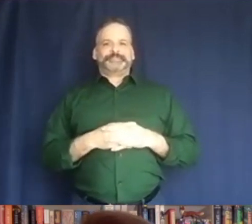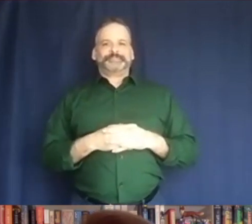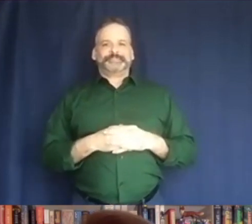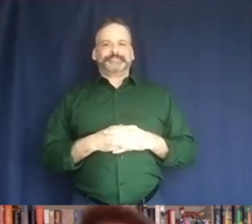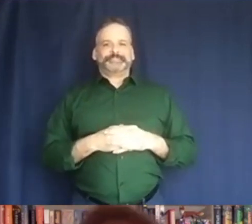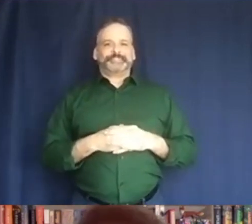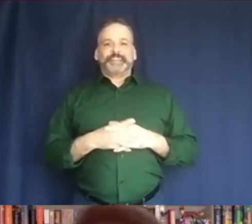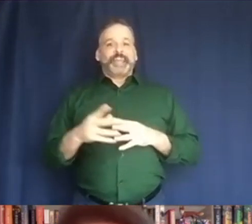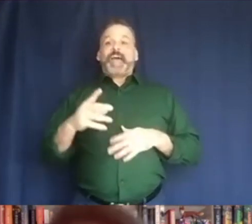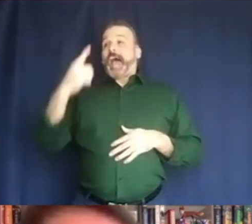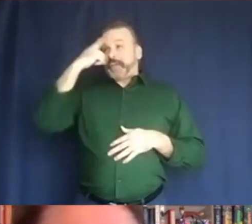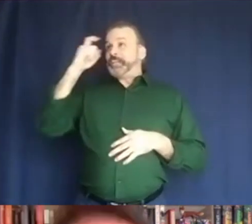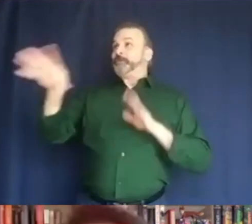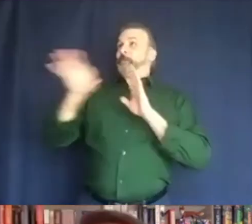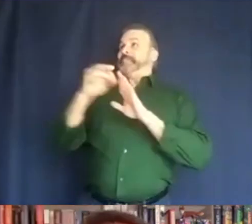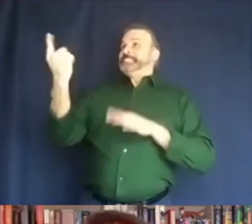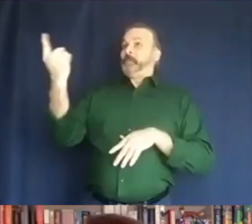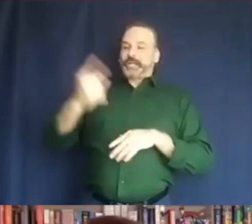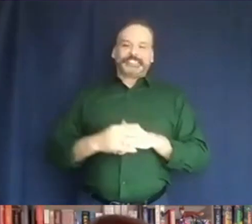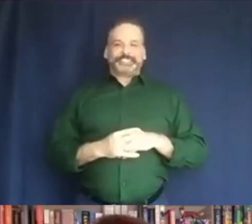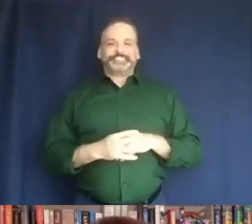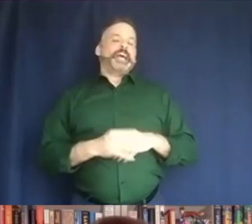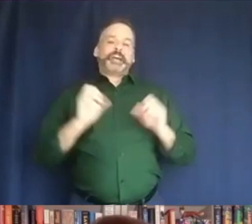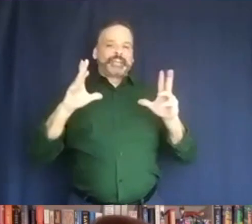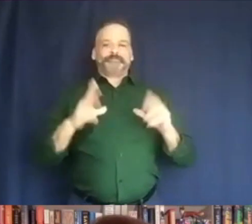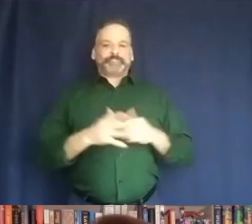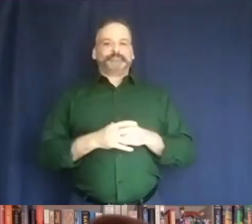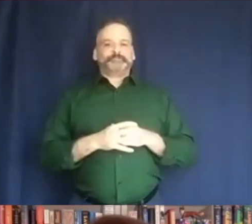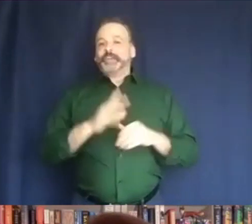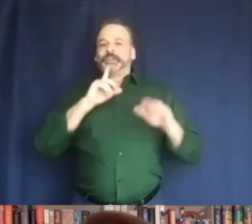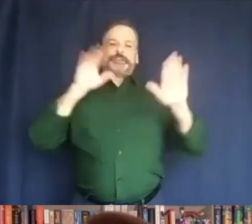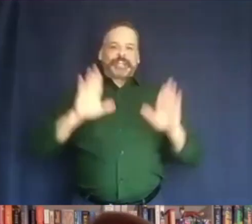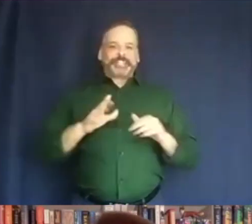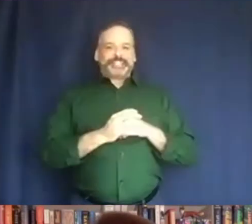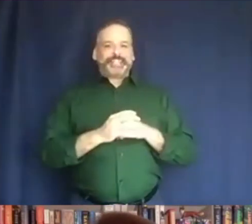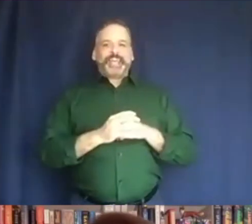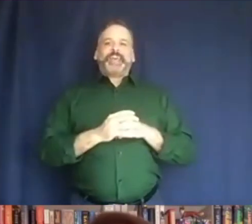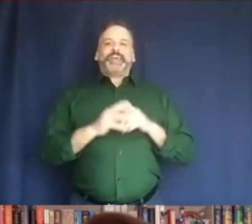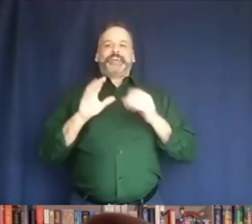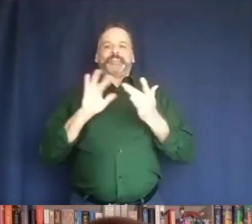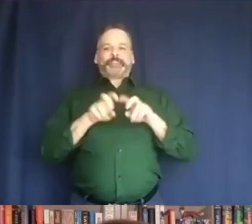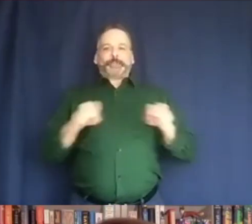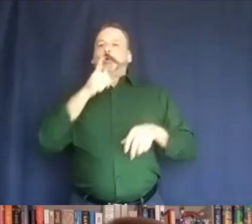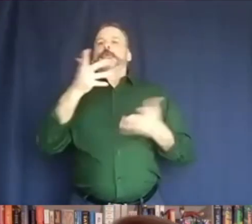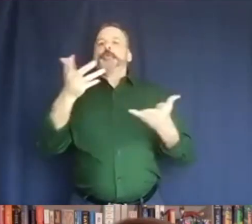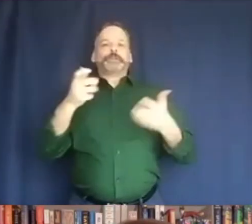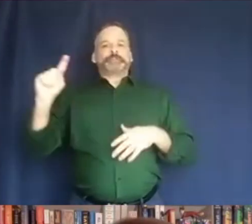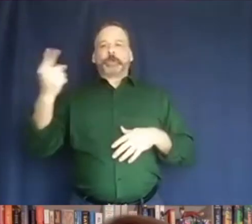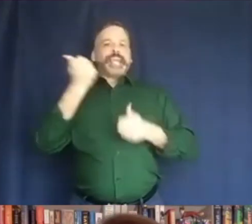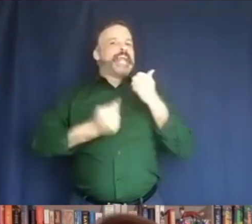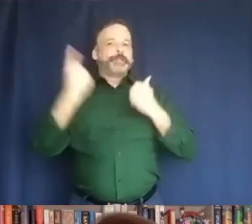I think you're going to have to pick on someone. Oh, yeah. Great. The online panel. Any who would like to go?